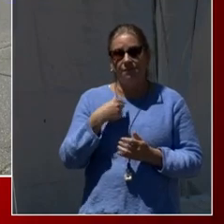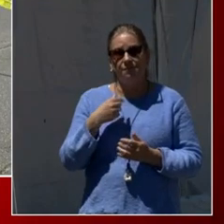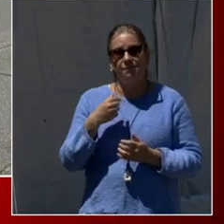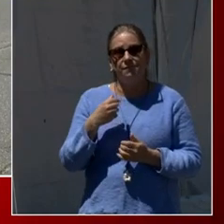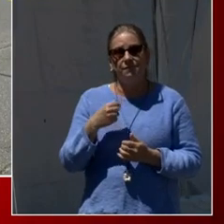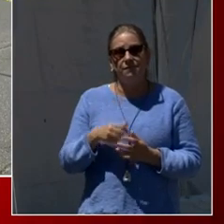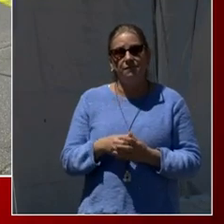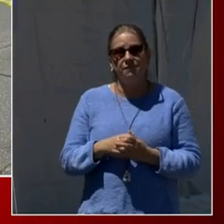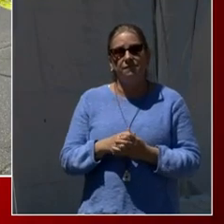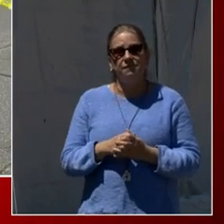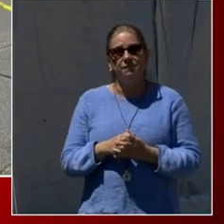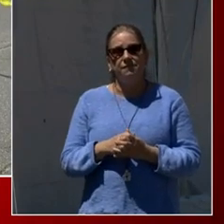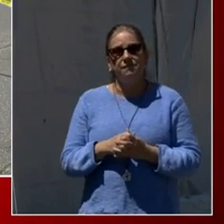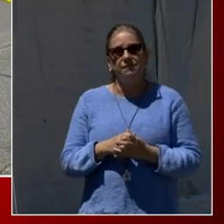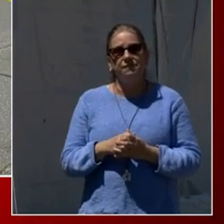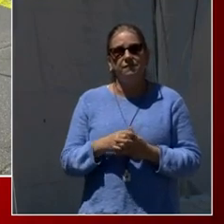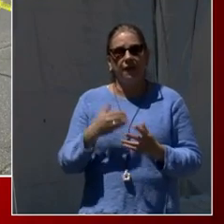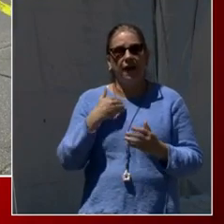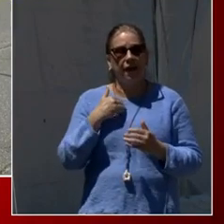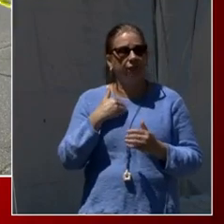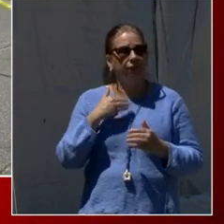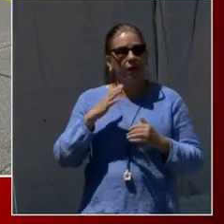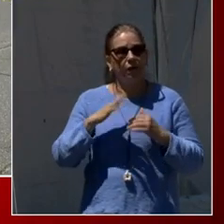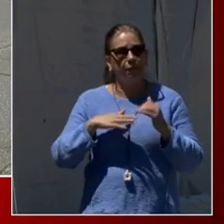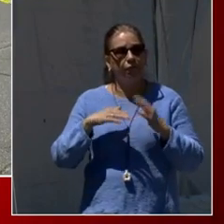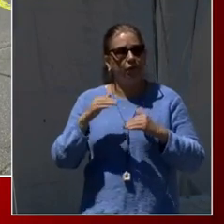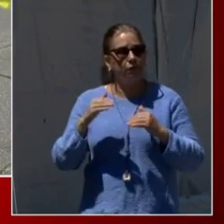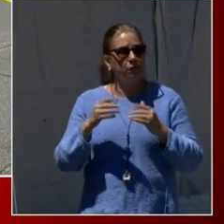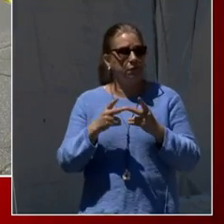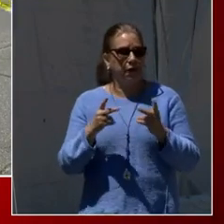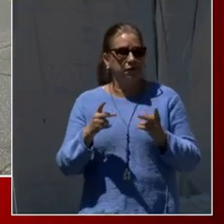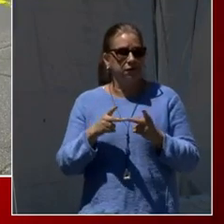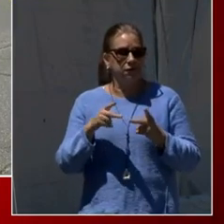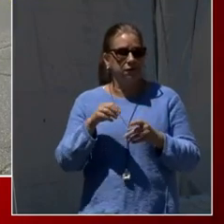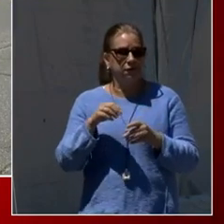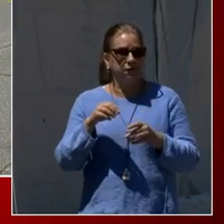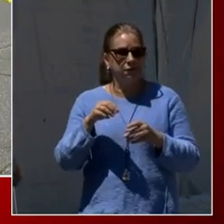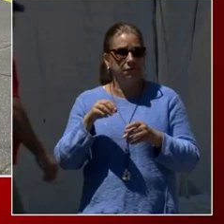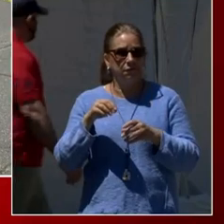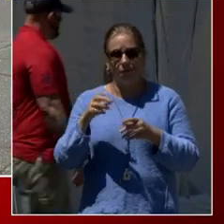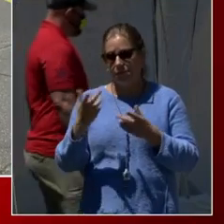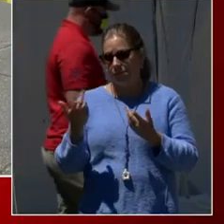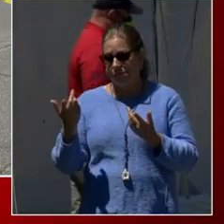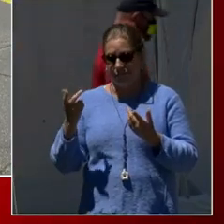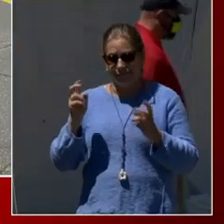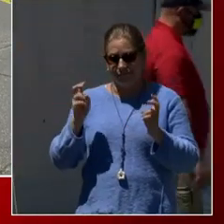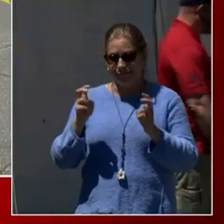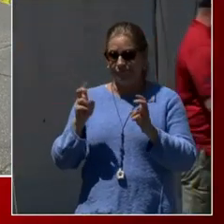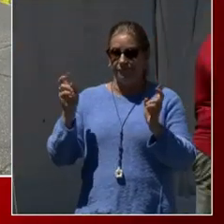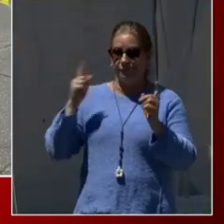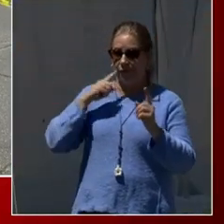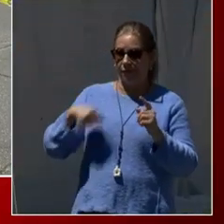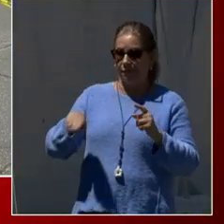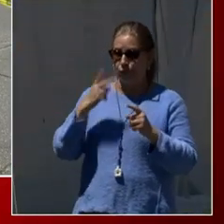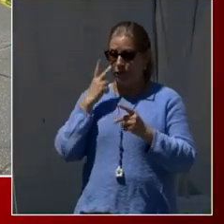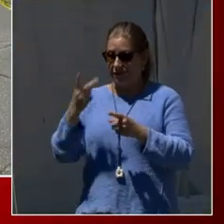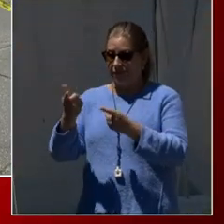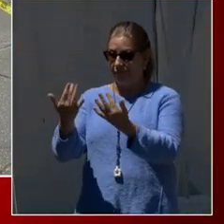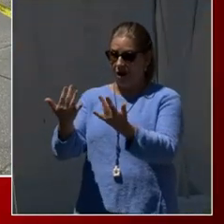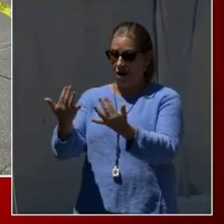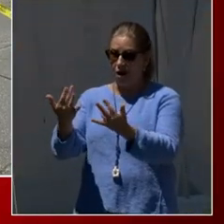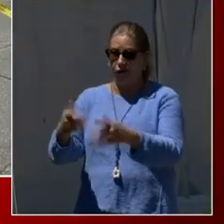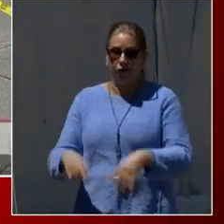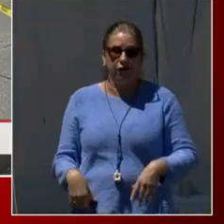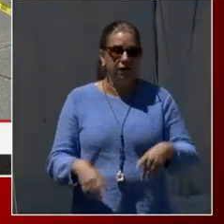as a dumpster fire in the middle of the street, our trash can fire in the middle of the street. So we had to push everybody back before we could get